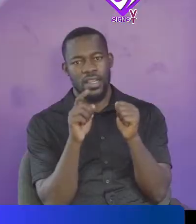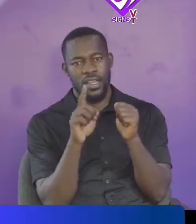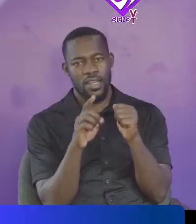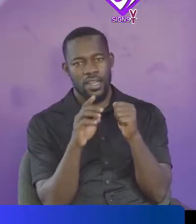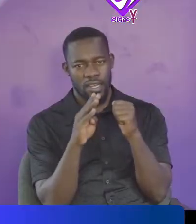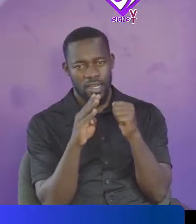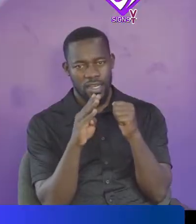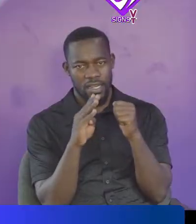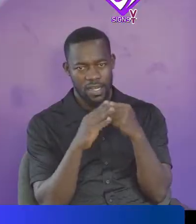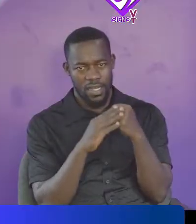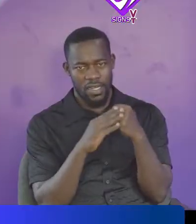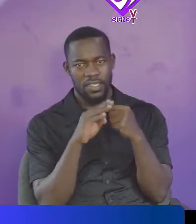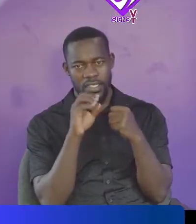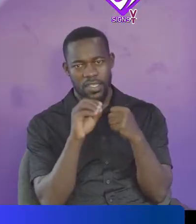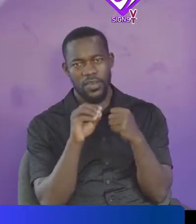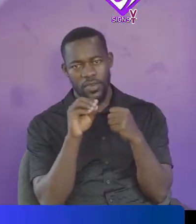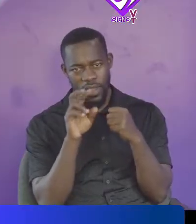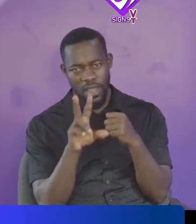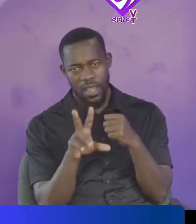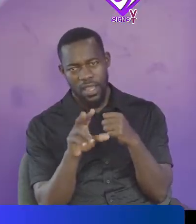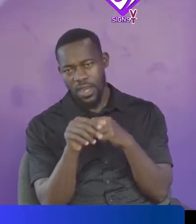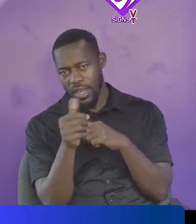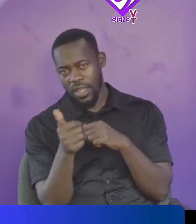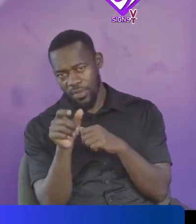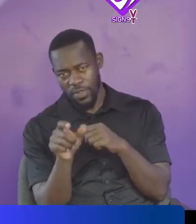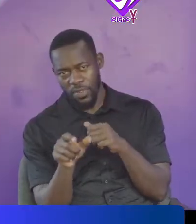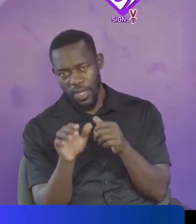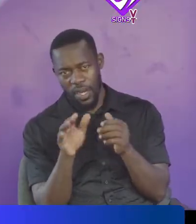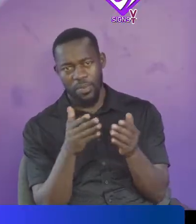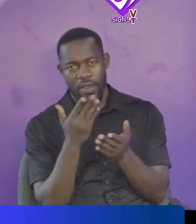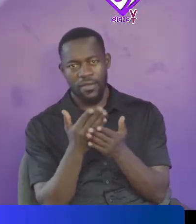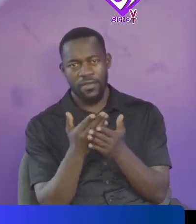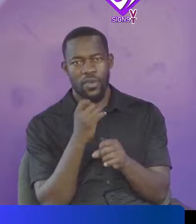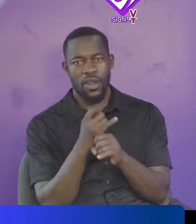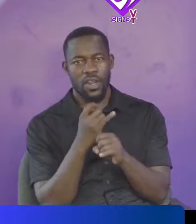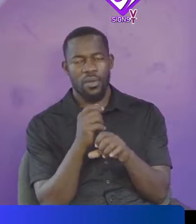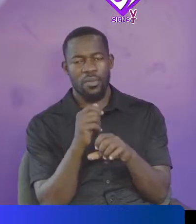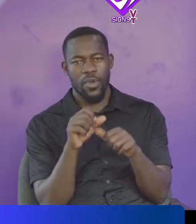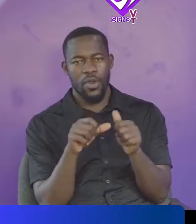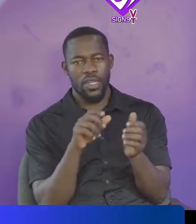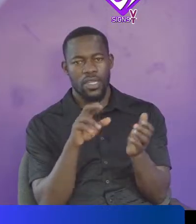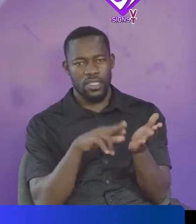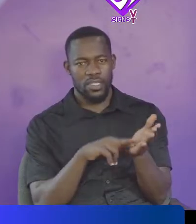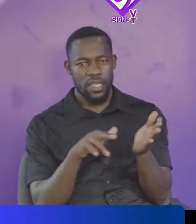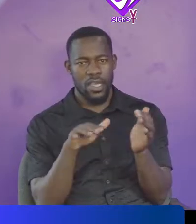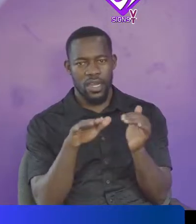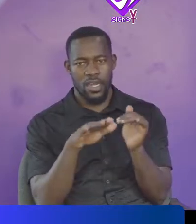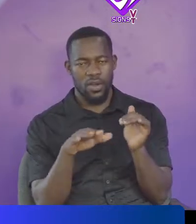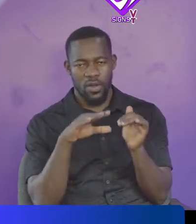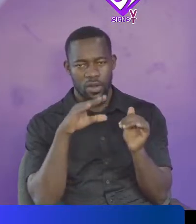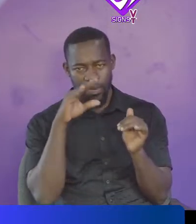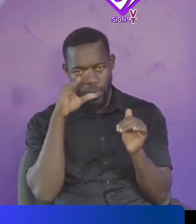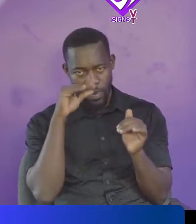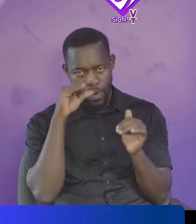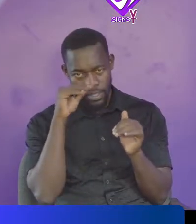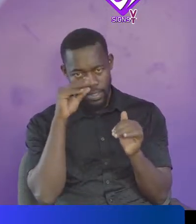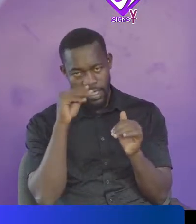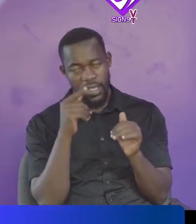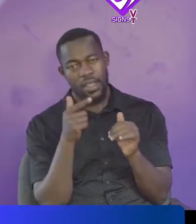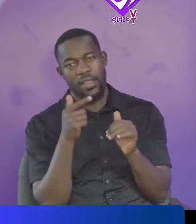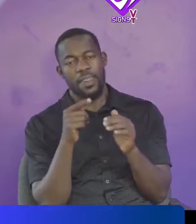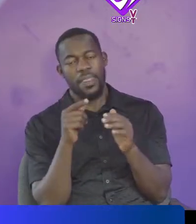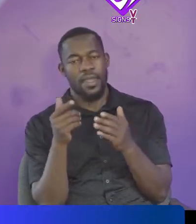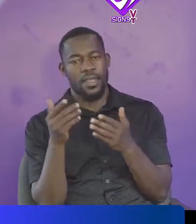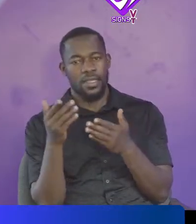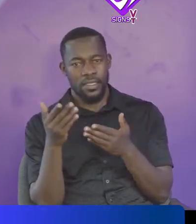Somebody is applying for a job. The registrar is applying for a job of a registrar in Mombasa. So it will be received, of course,